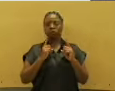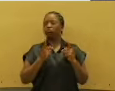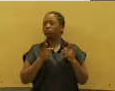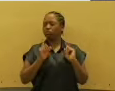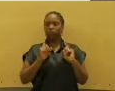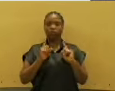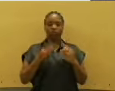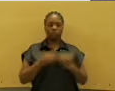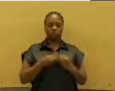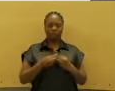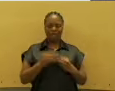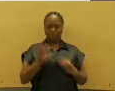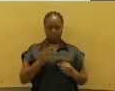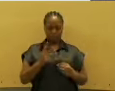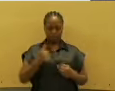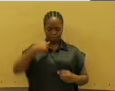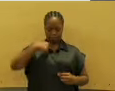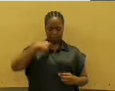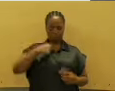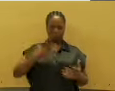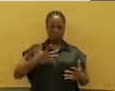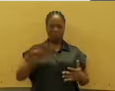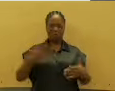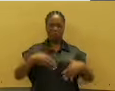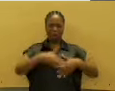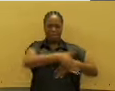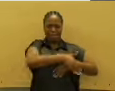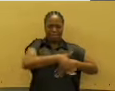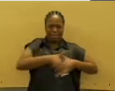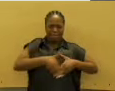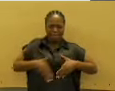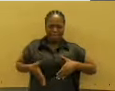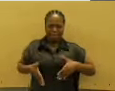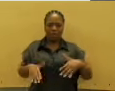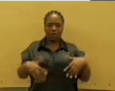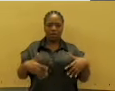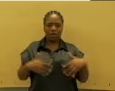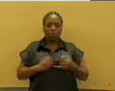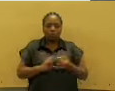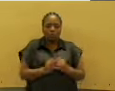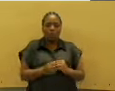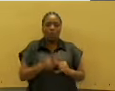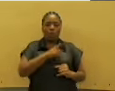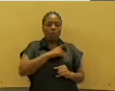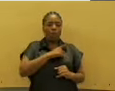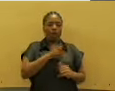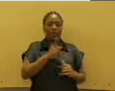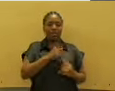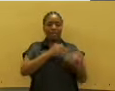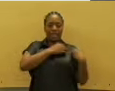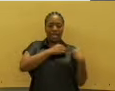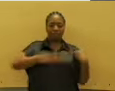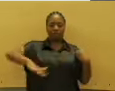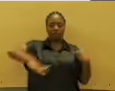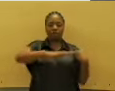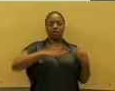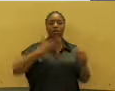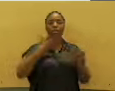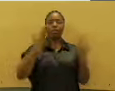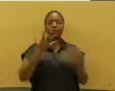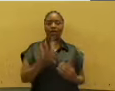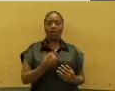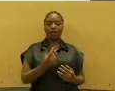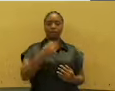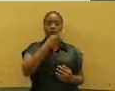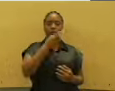very dangerous practices to try and reaffirm themselves because they don't find that there's safe spaces to help them reaffirm their gender and try to